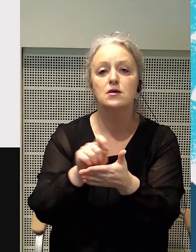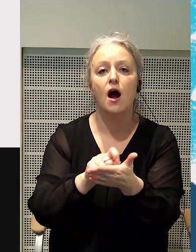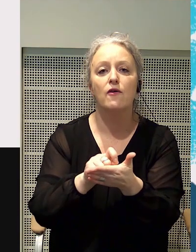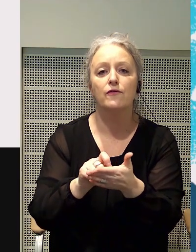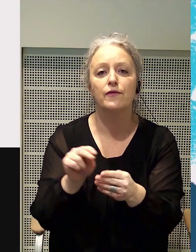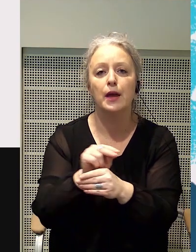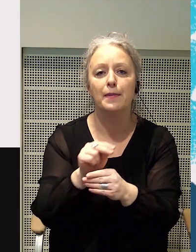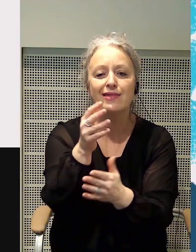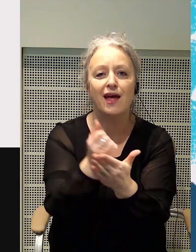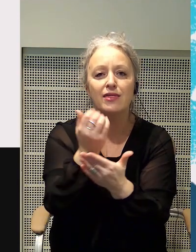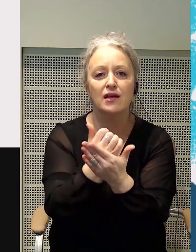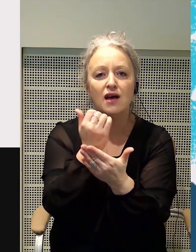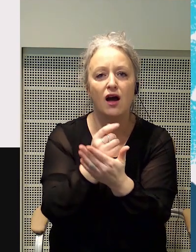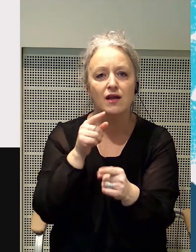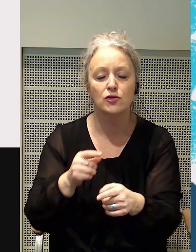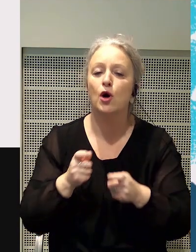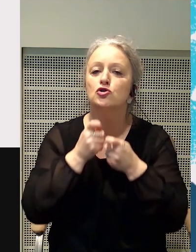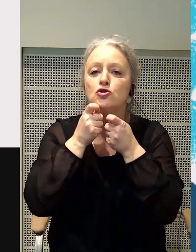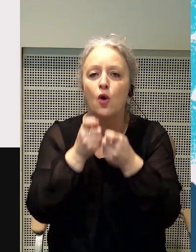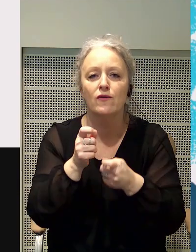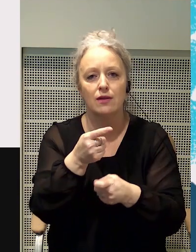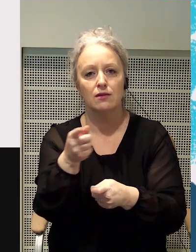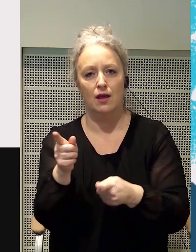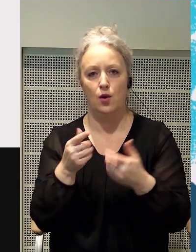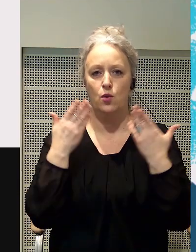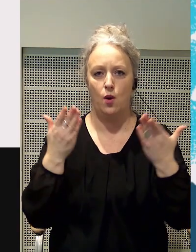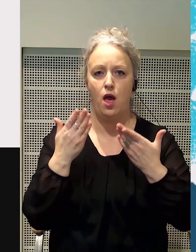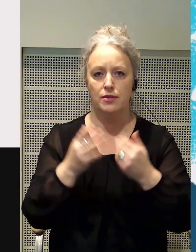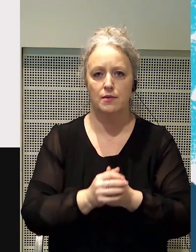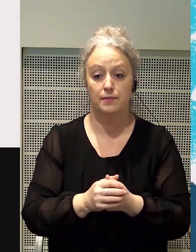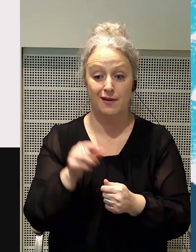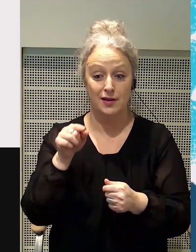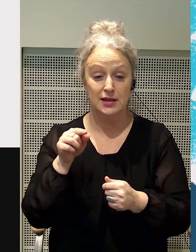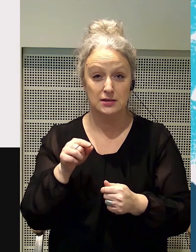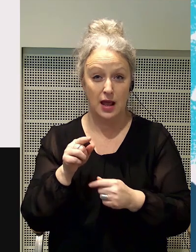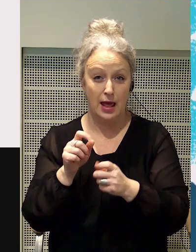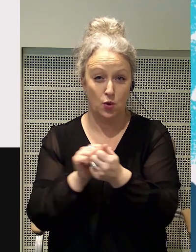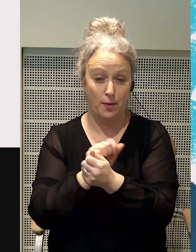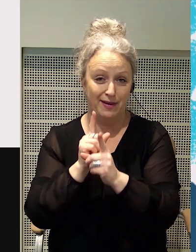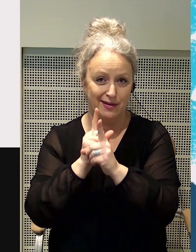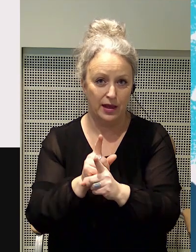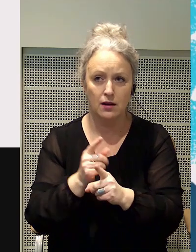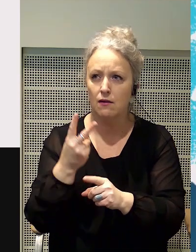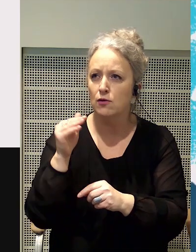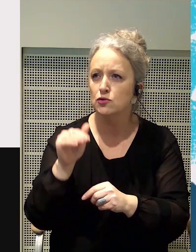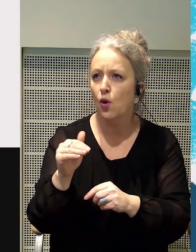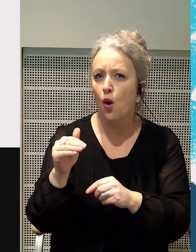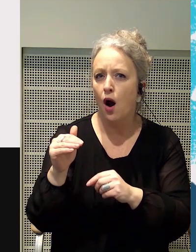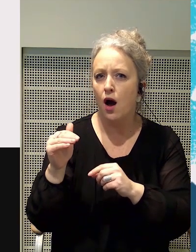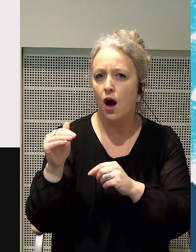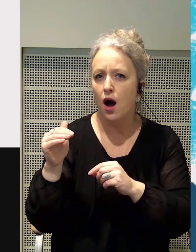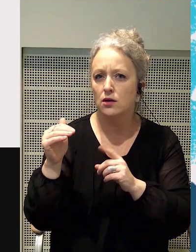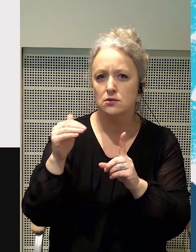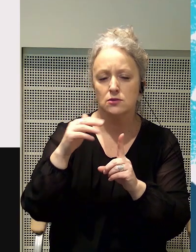that 22% of people with rare diseases could not get, in 2019, the treatments they needed, and